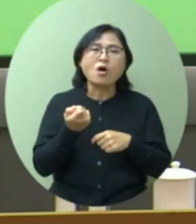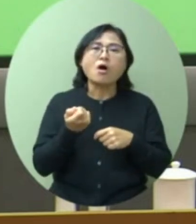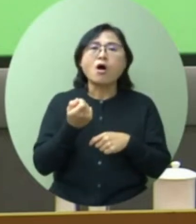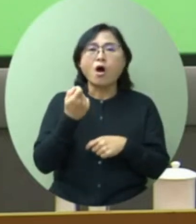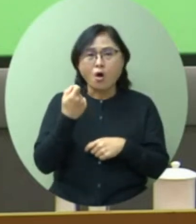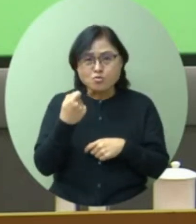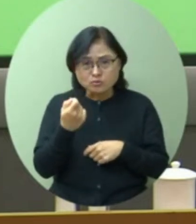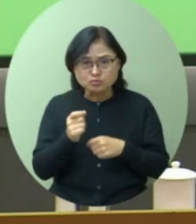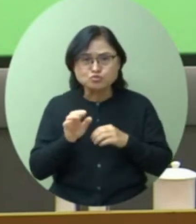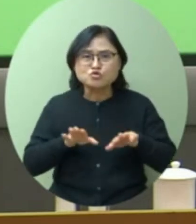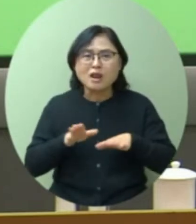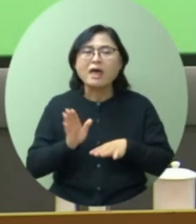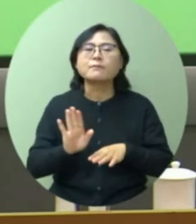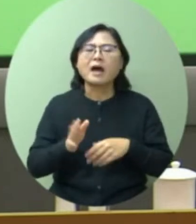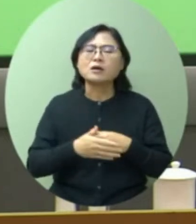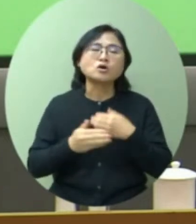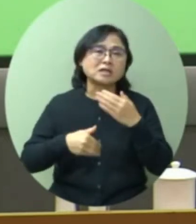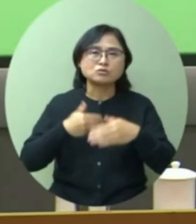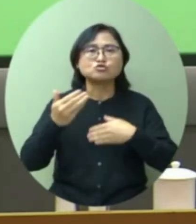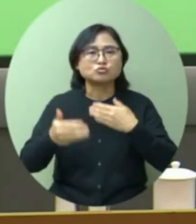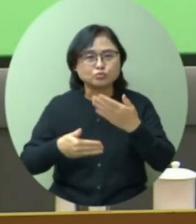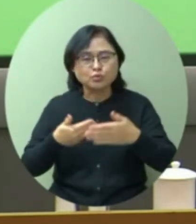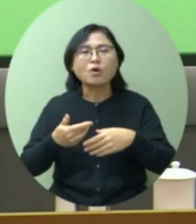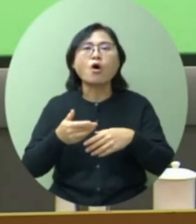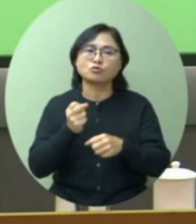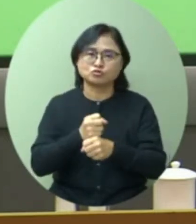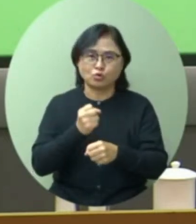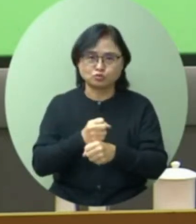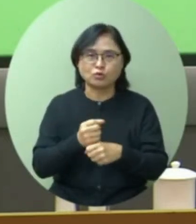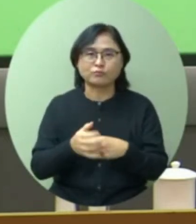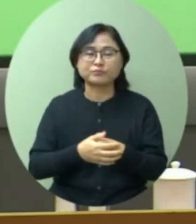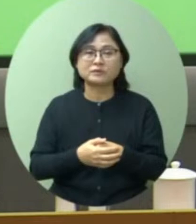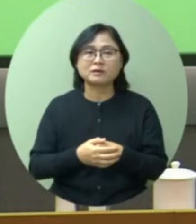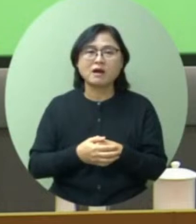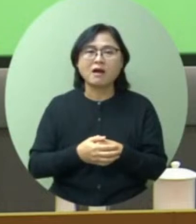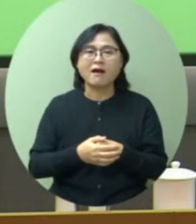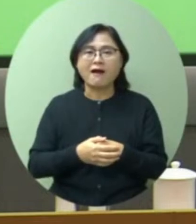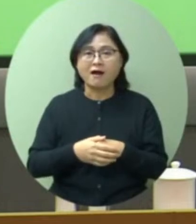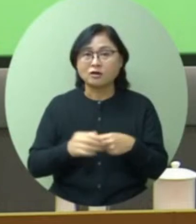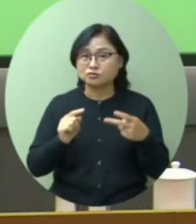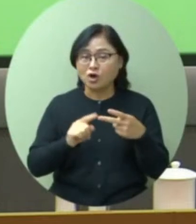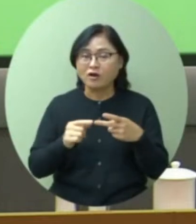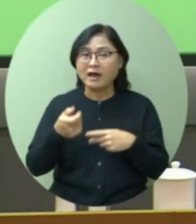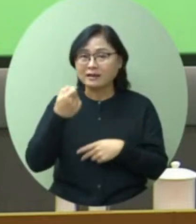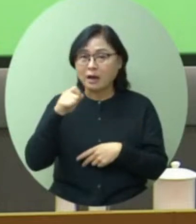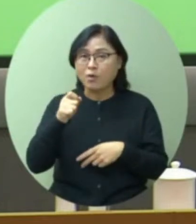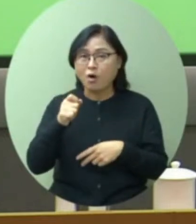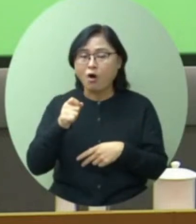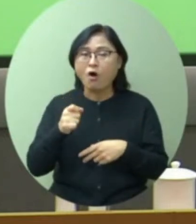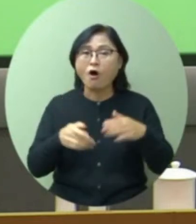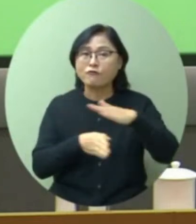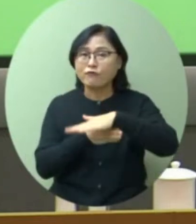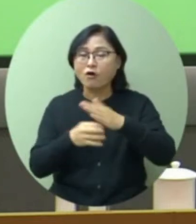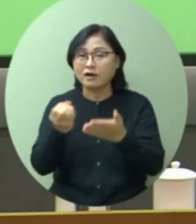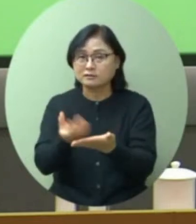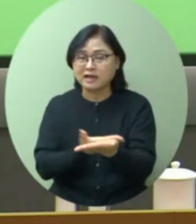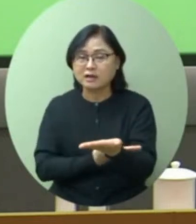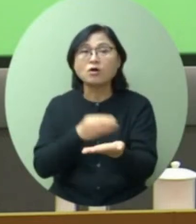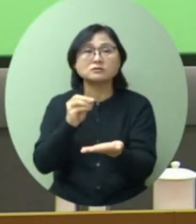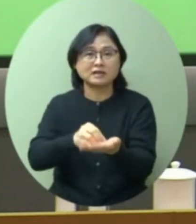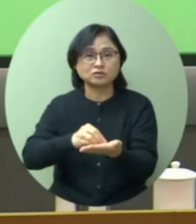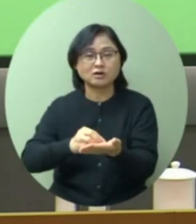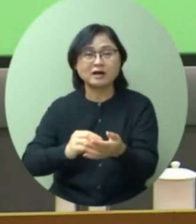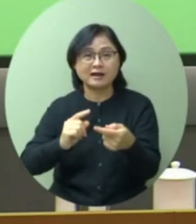This is a sizable problem, and it cannot be resolved overnight. That's why we need to do it gradually. We set